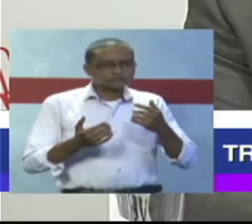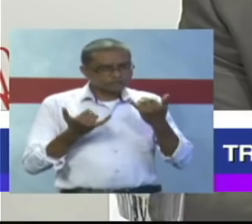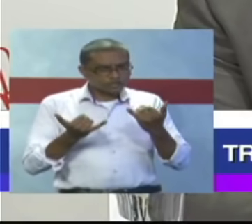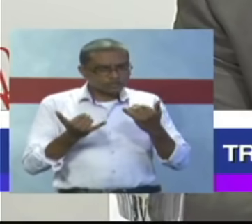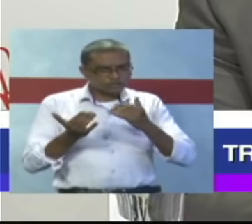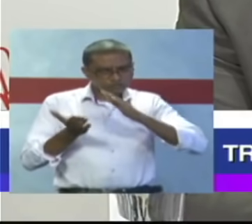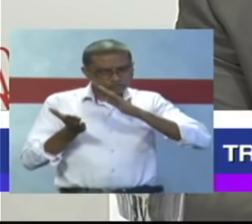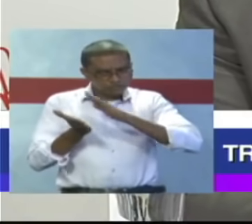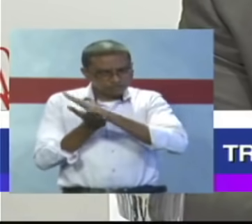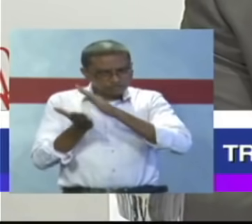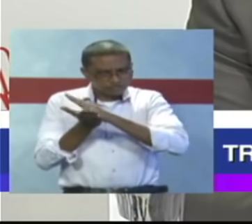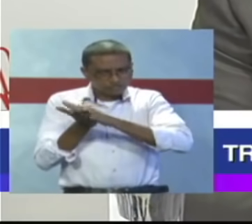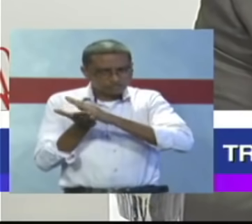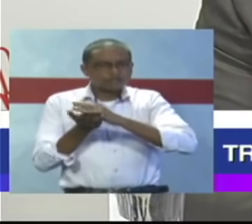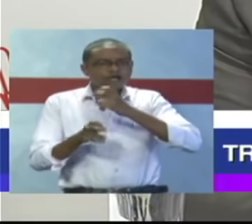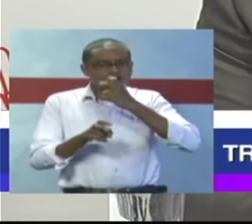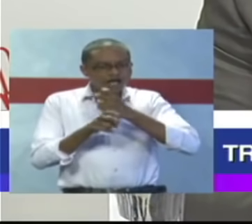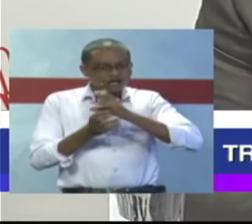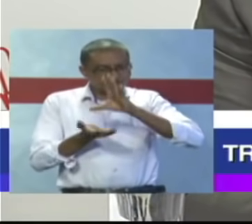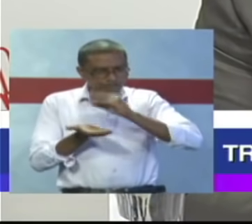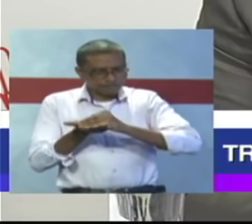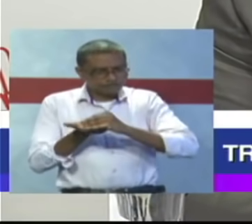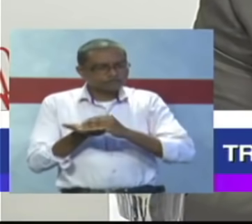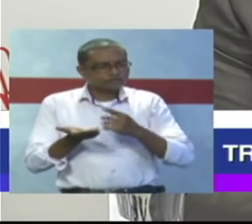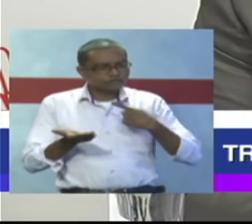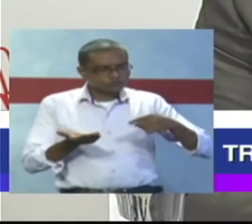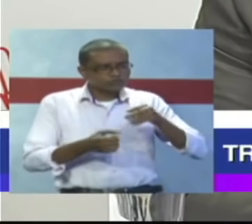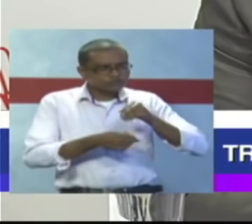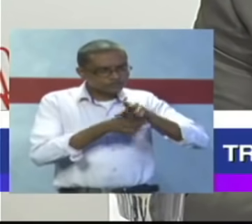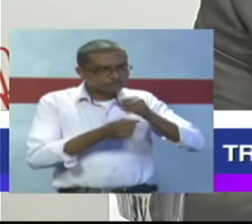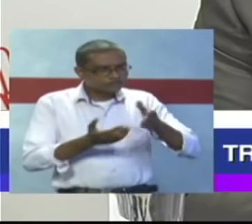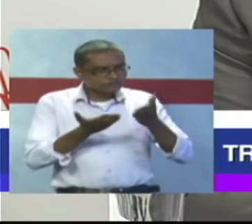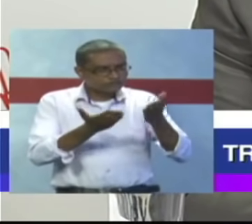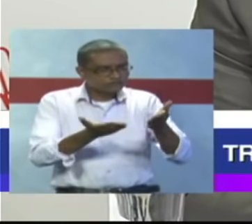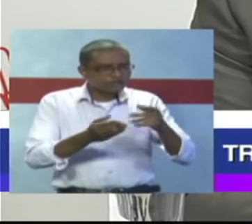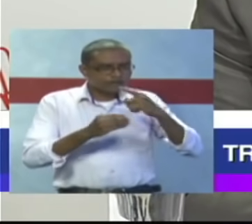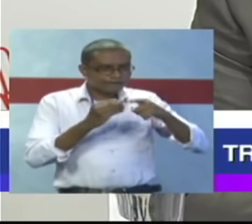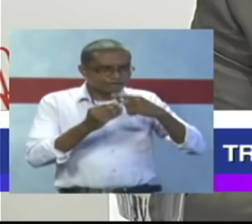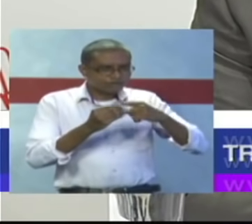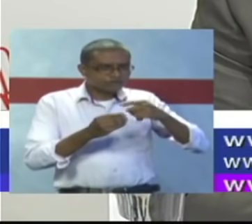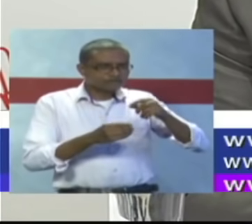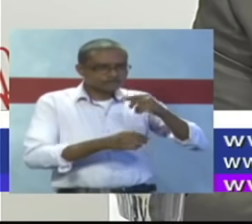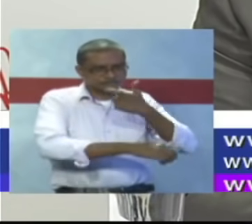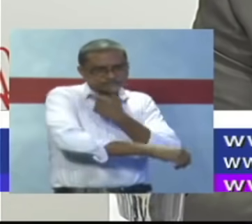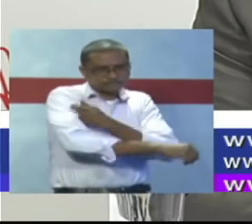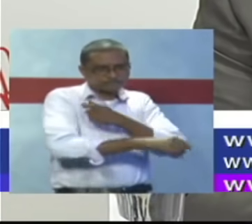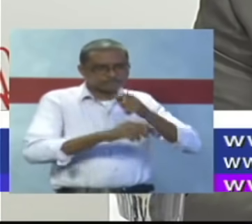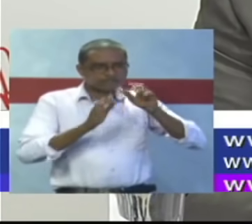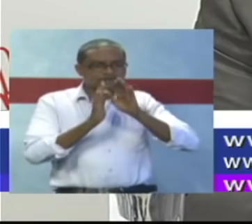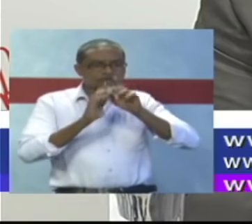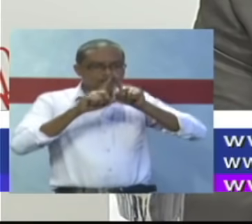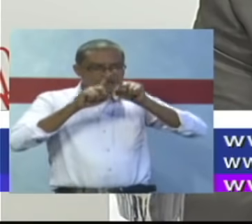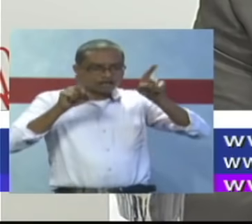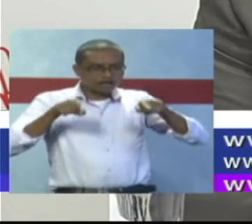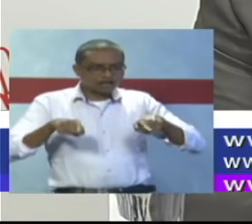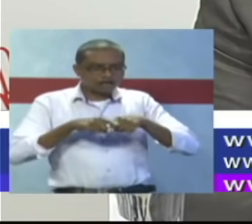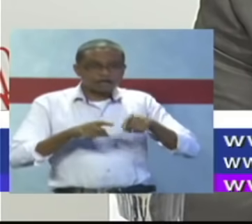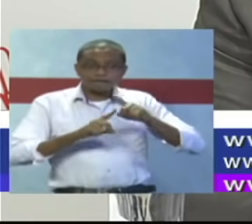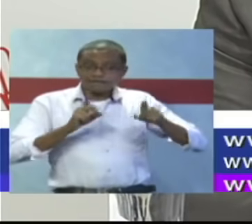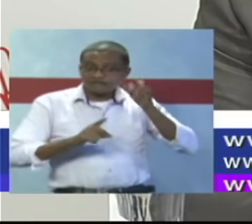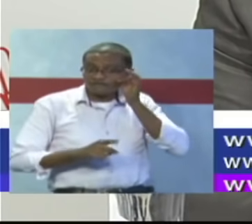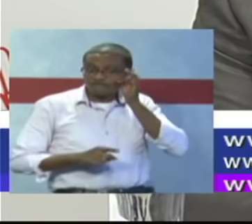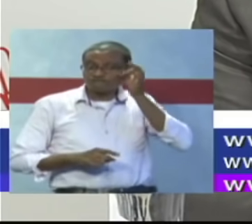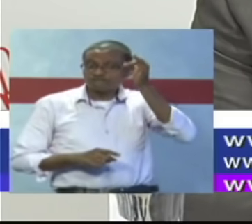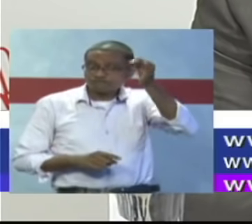what is recommended and what's being accepted. This is with respect to the vaccine card. What will happen in the future is going